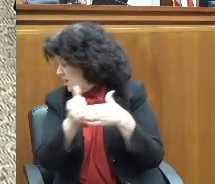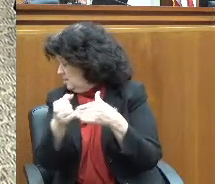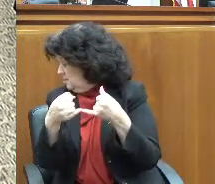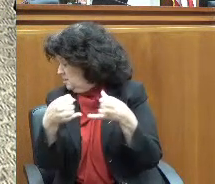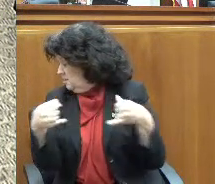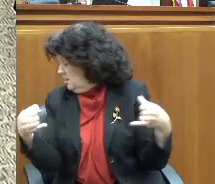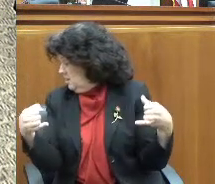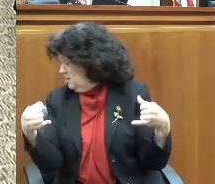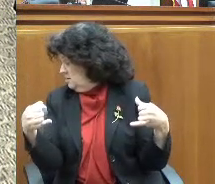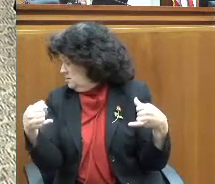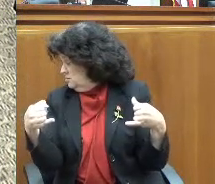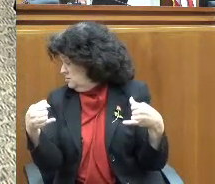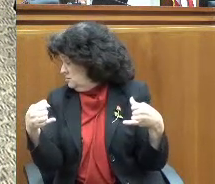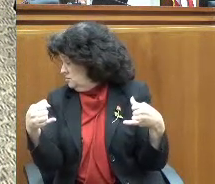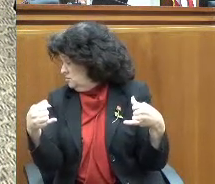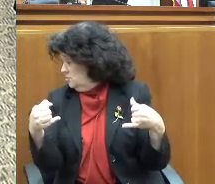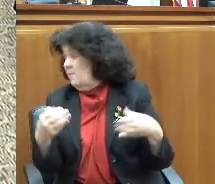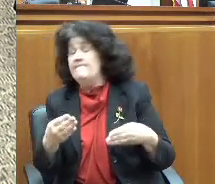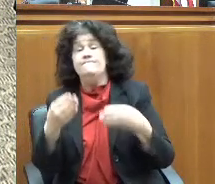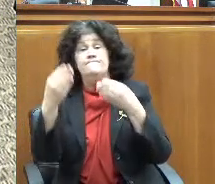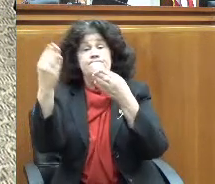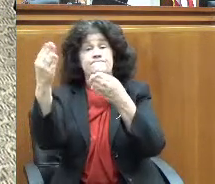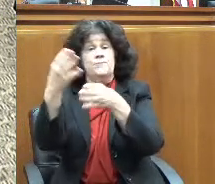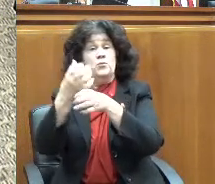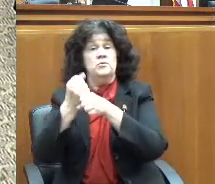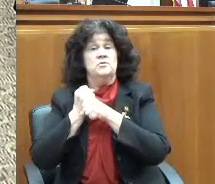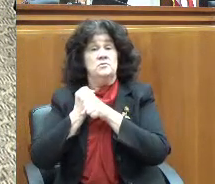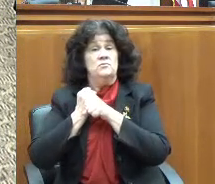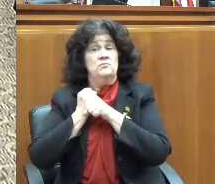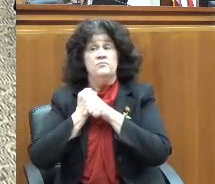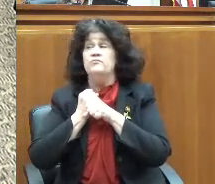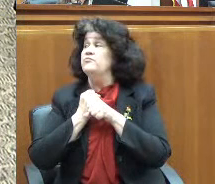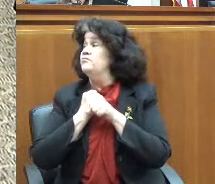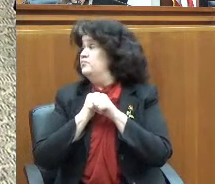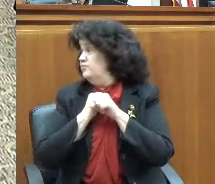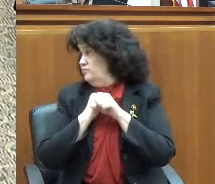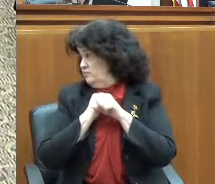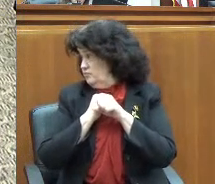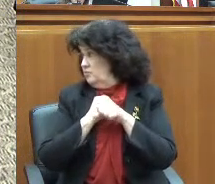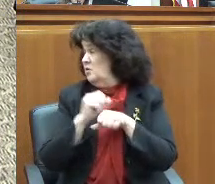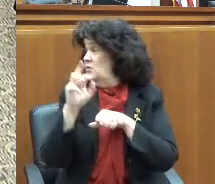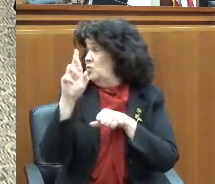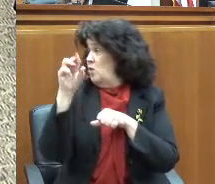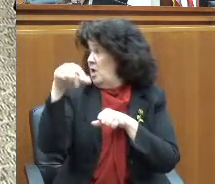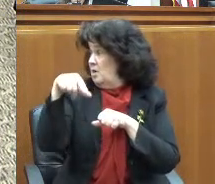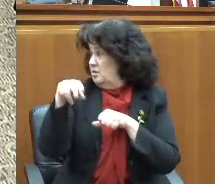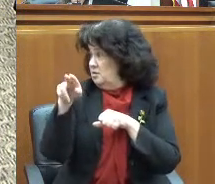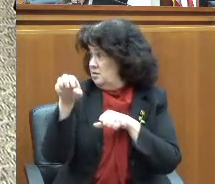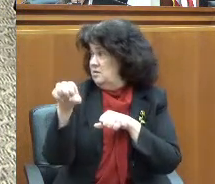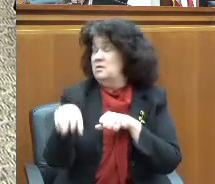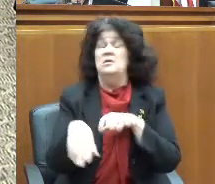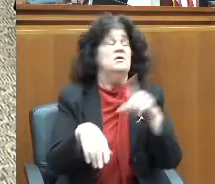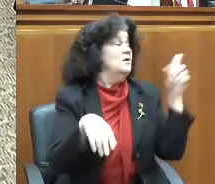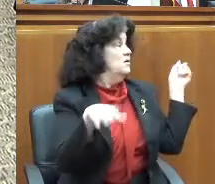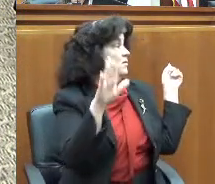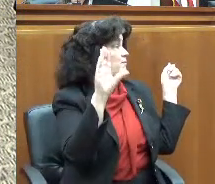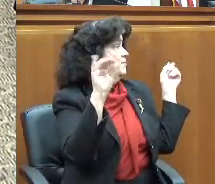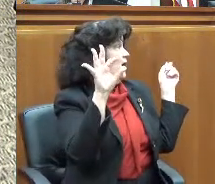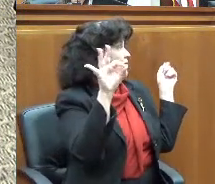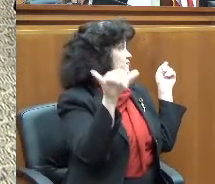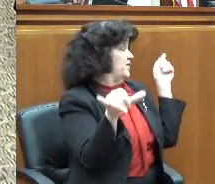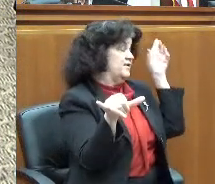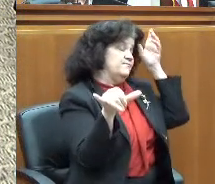Can I get a motion? So moved. Mr. Rock, Ms. Bovee? Yeah, so this is an example of some of